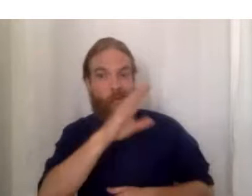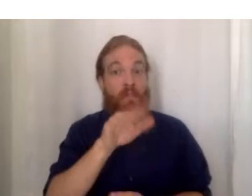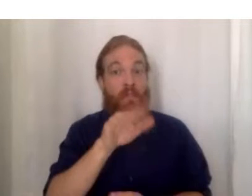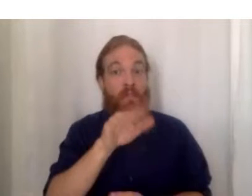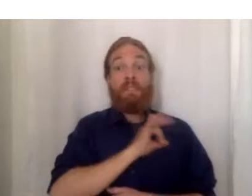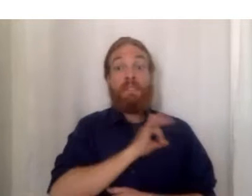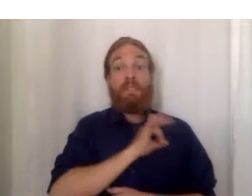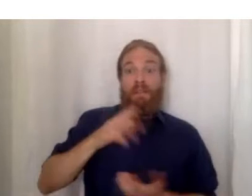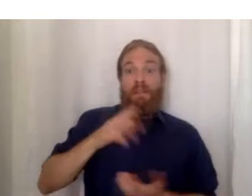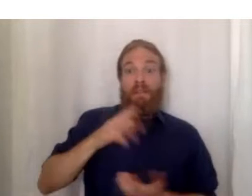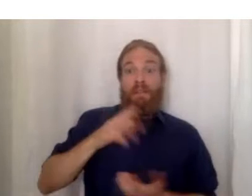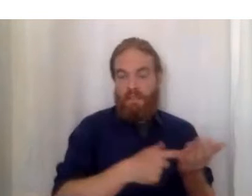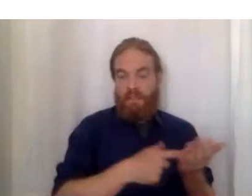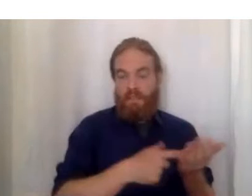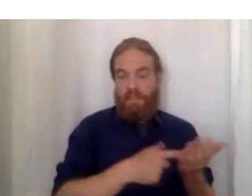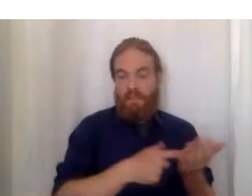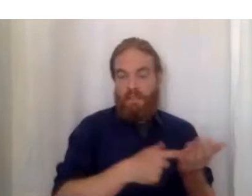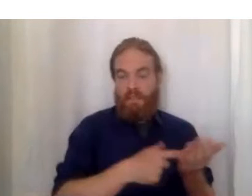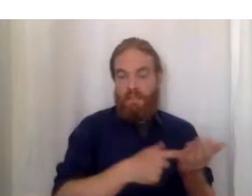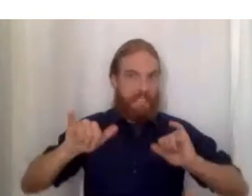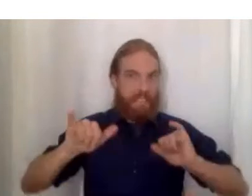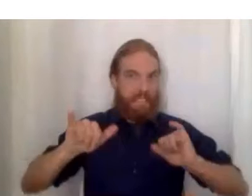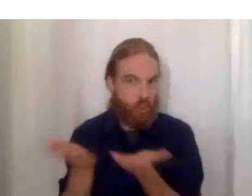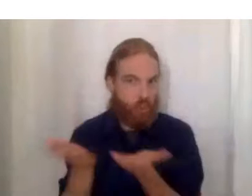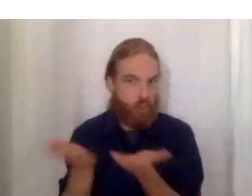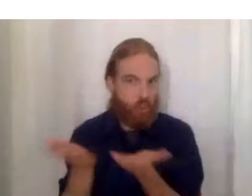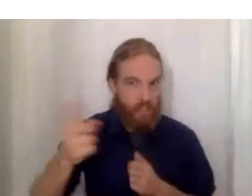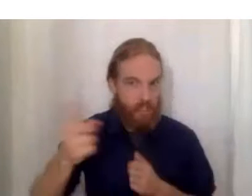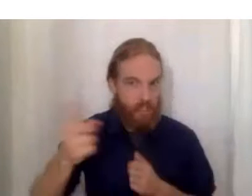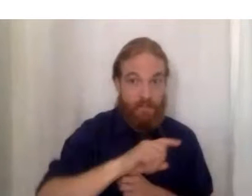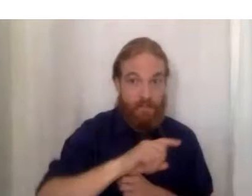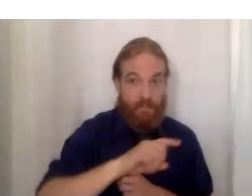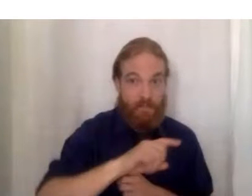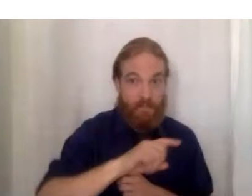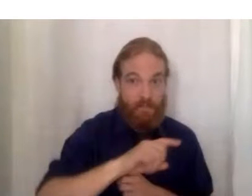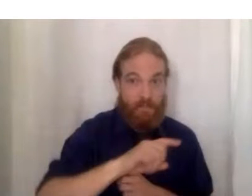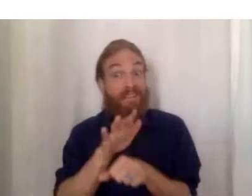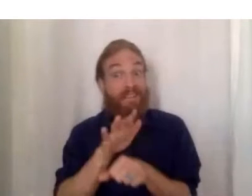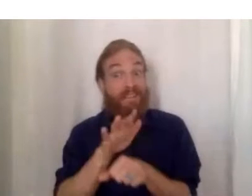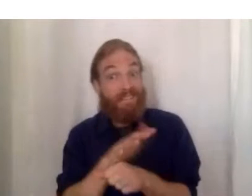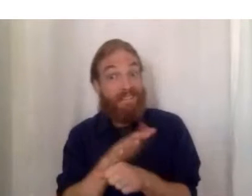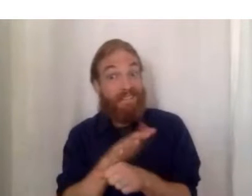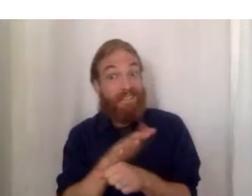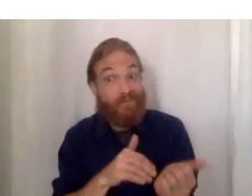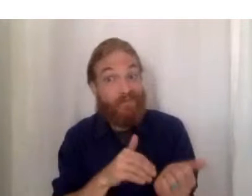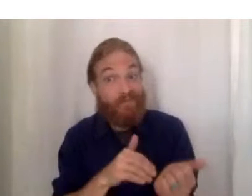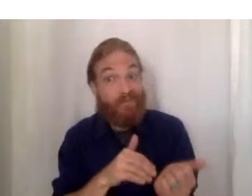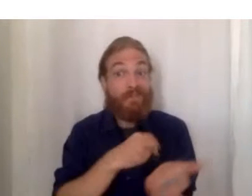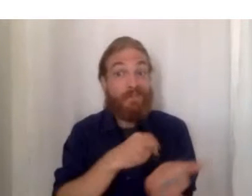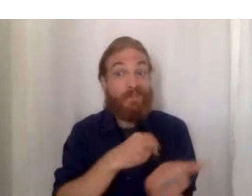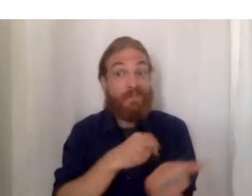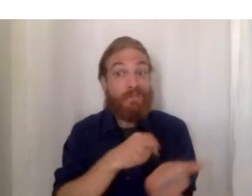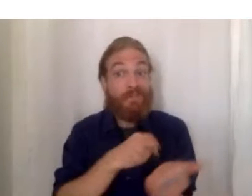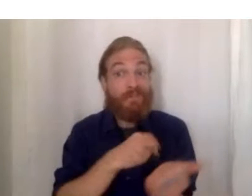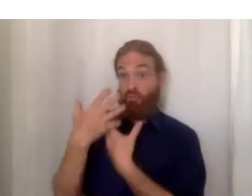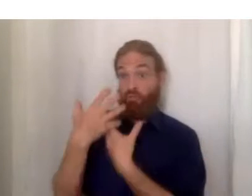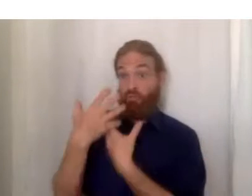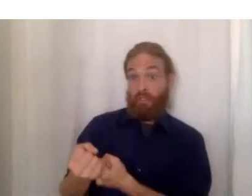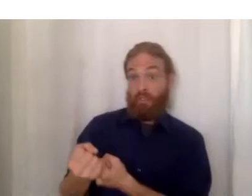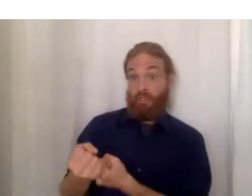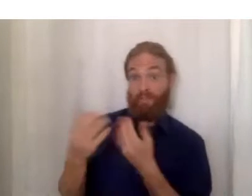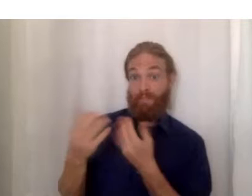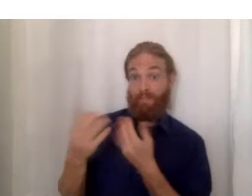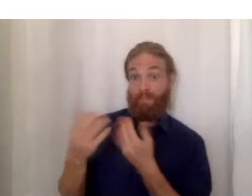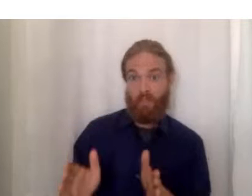nursing staff on board. And then those two are trusted providers with the vaccine, which is very helpful for people being more receptive to